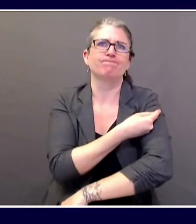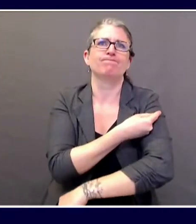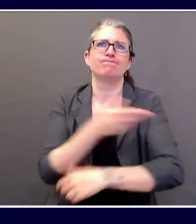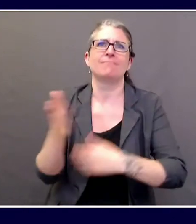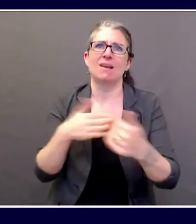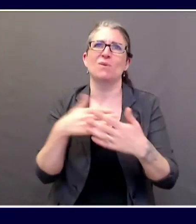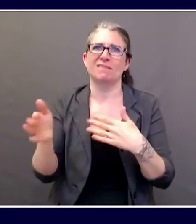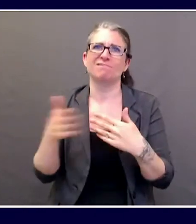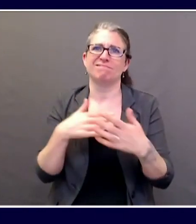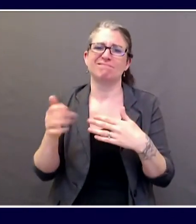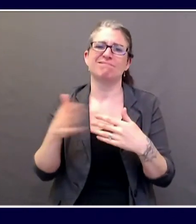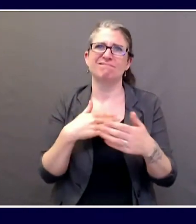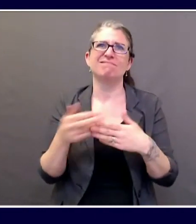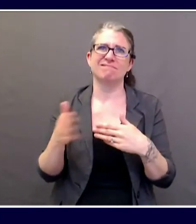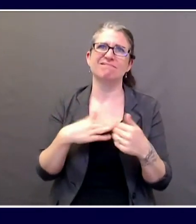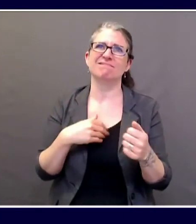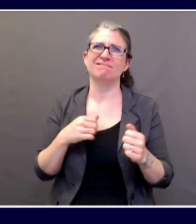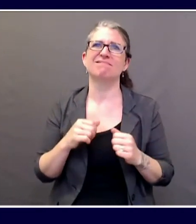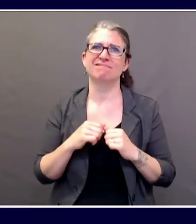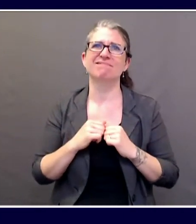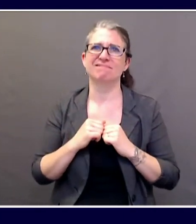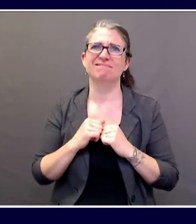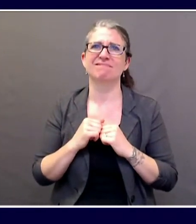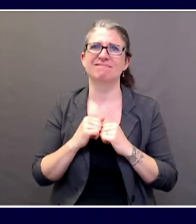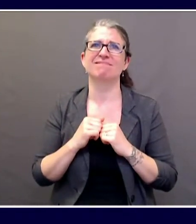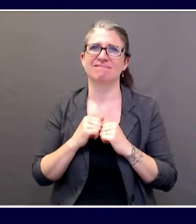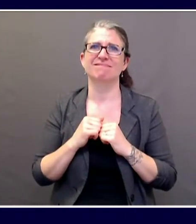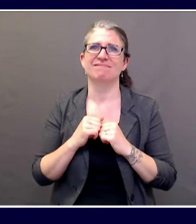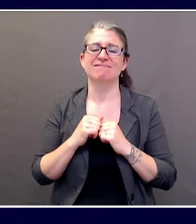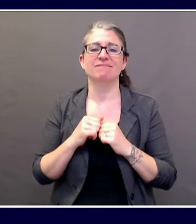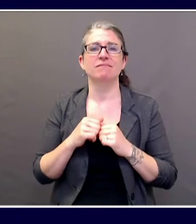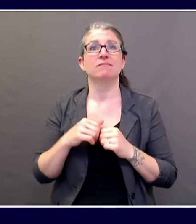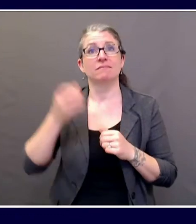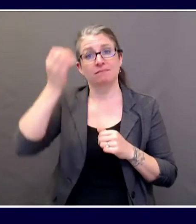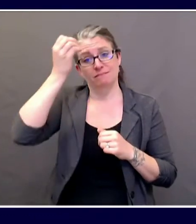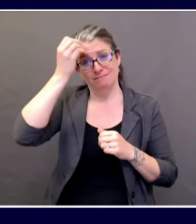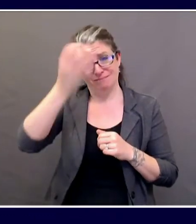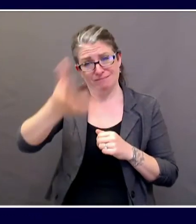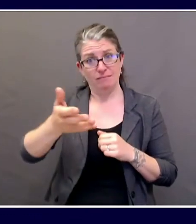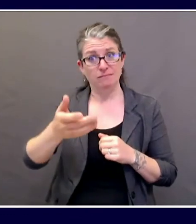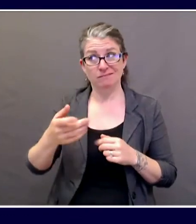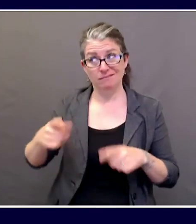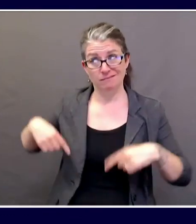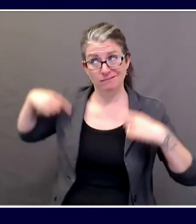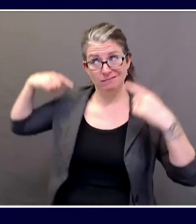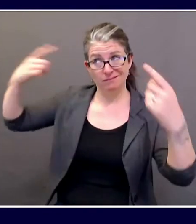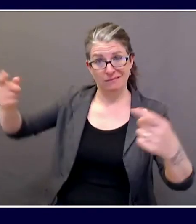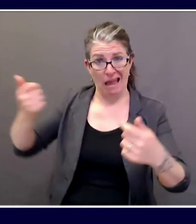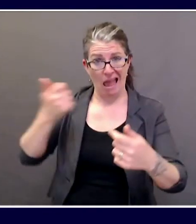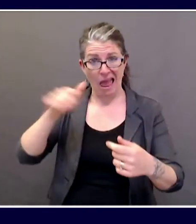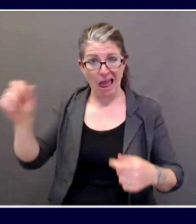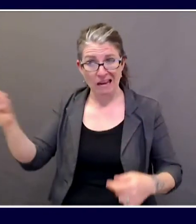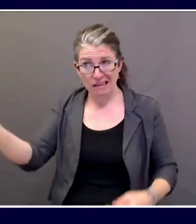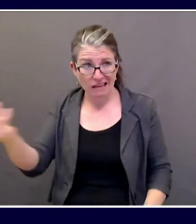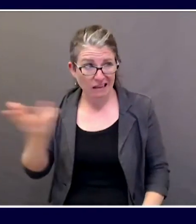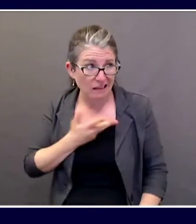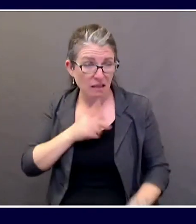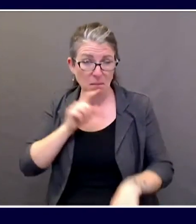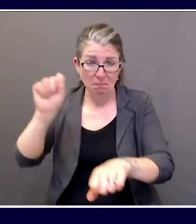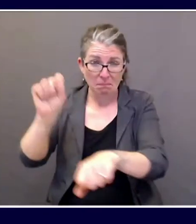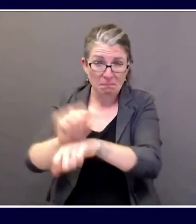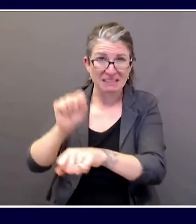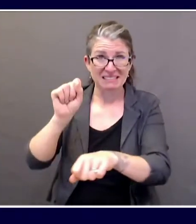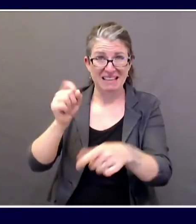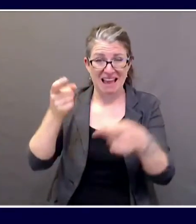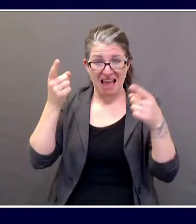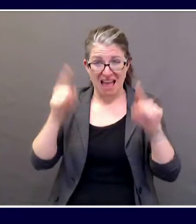is a rarity for people to go systematically without getting their second dose. Indeed, some of that is because of a policy